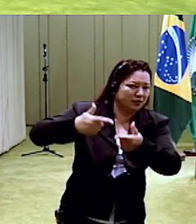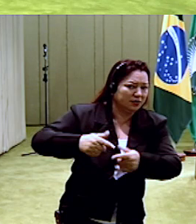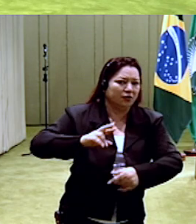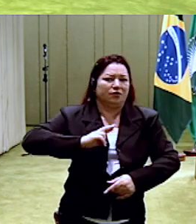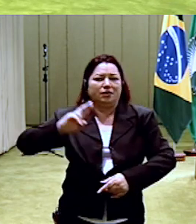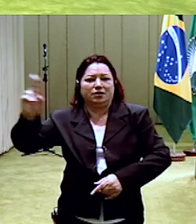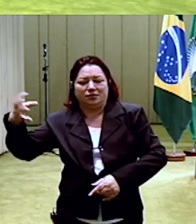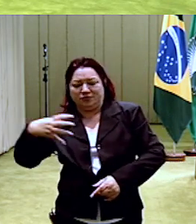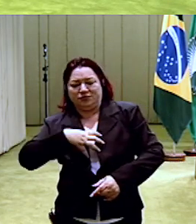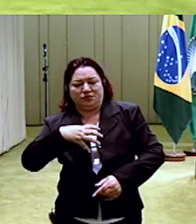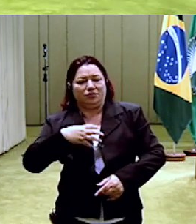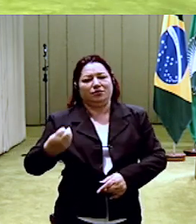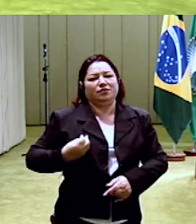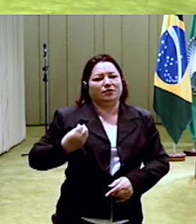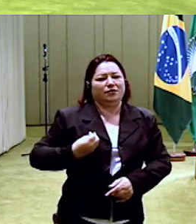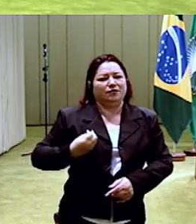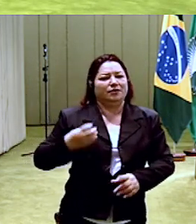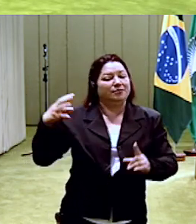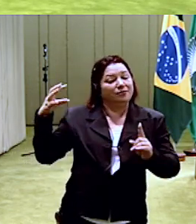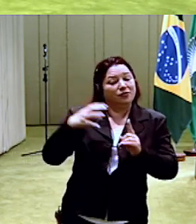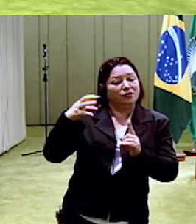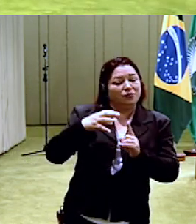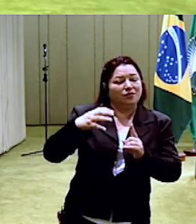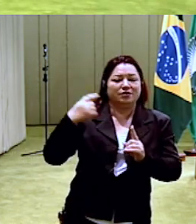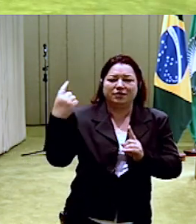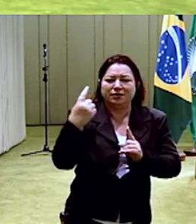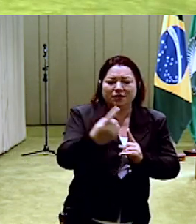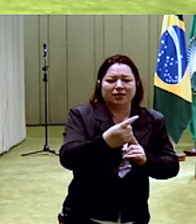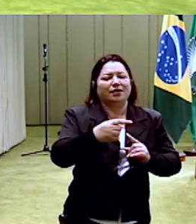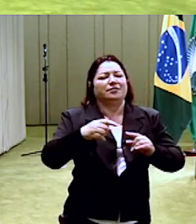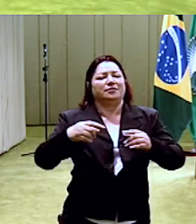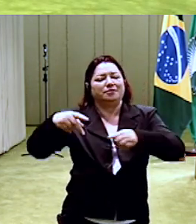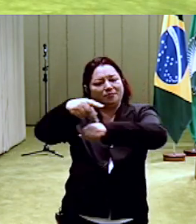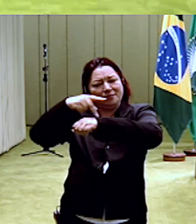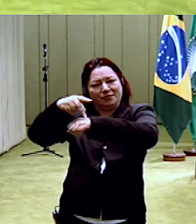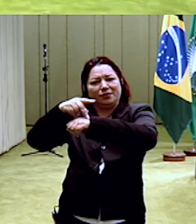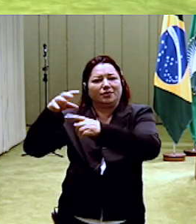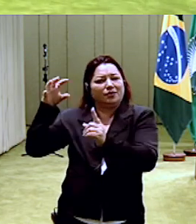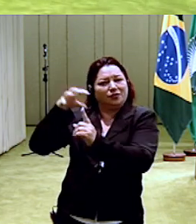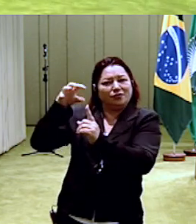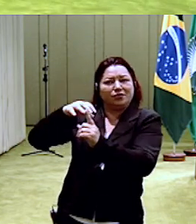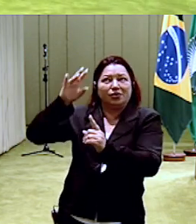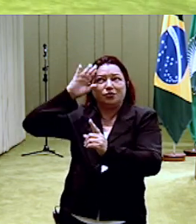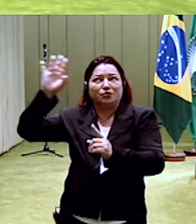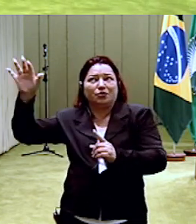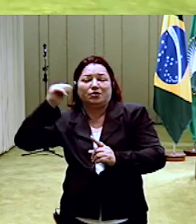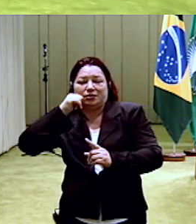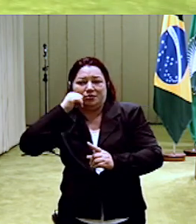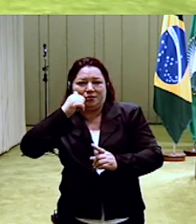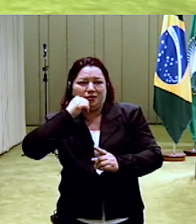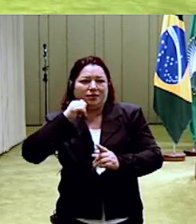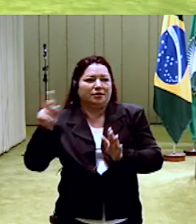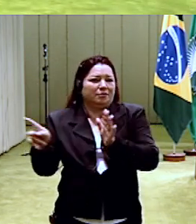of life will have an impact in each country or continent, which affect the dreams of the woman in that particular area of